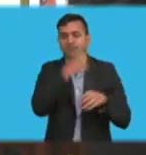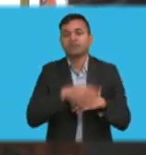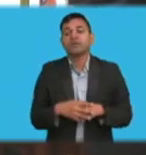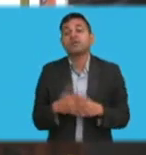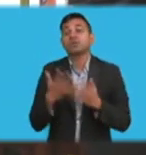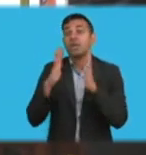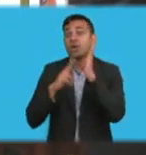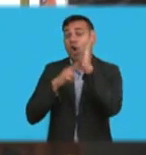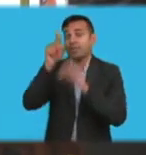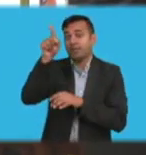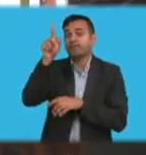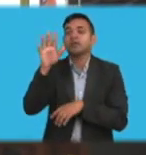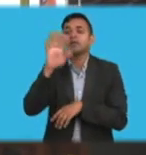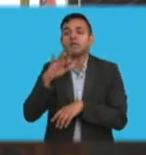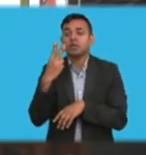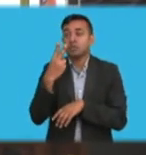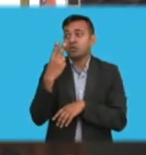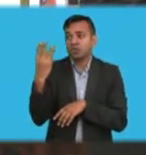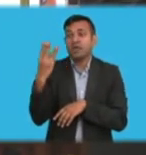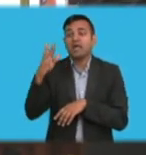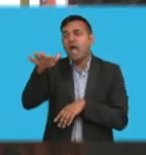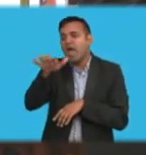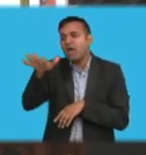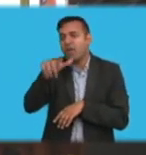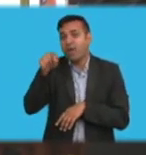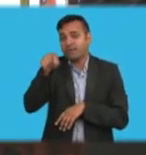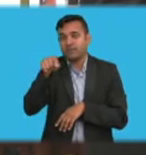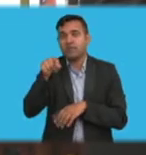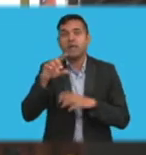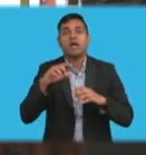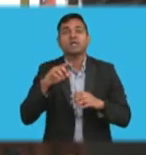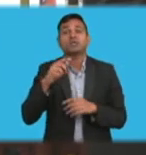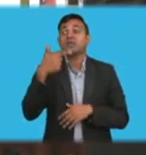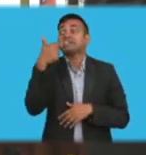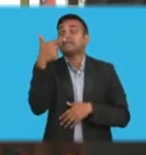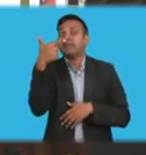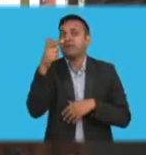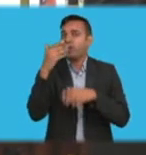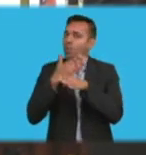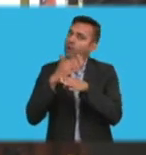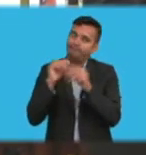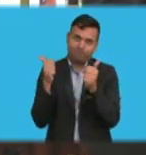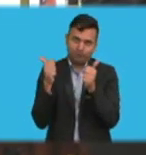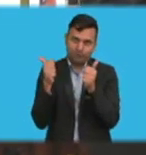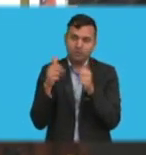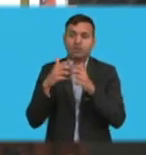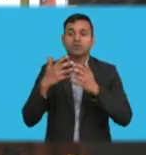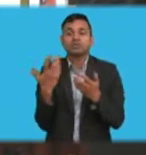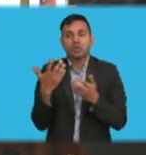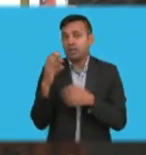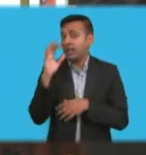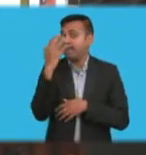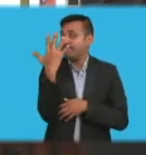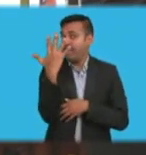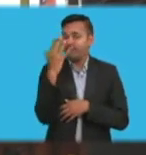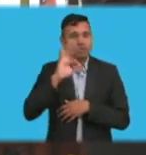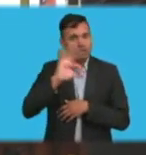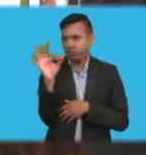these 23 areas, 7 has been completed, 5 is in progress, 11 will